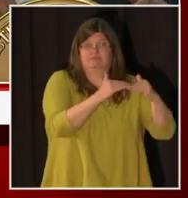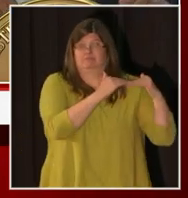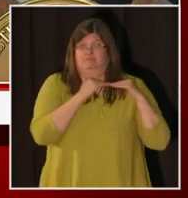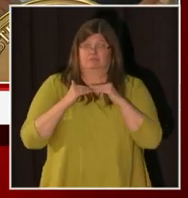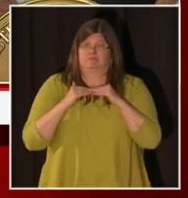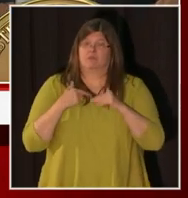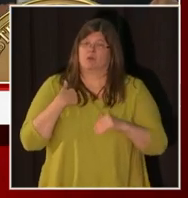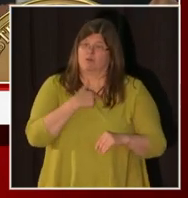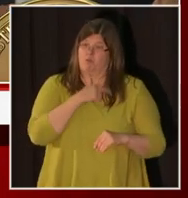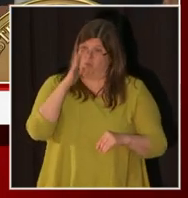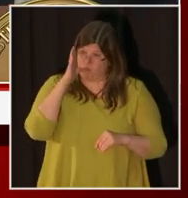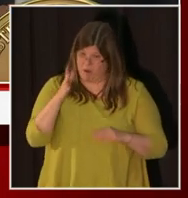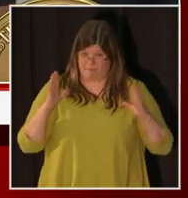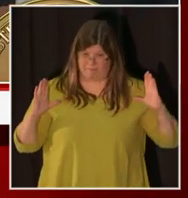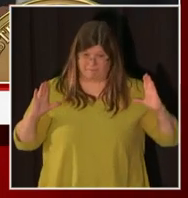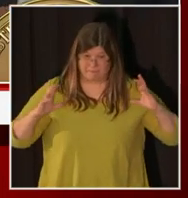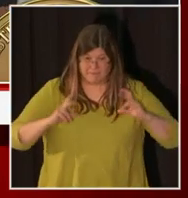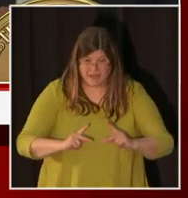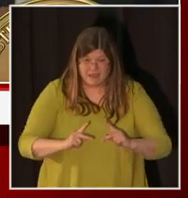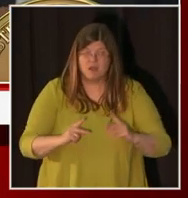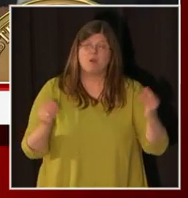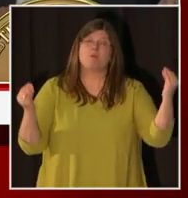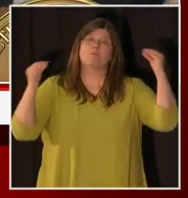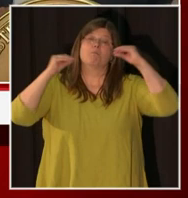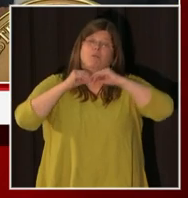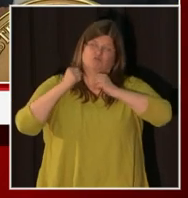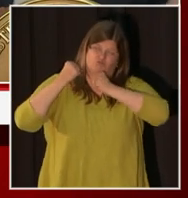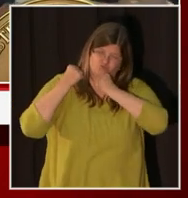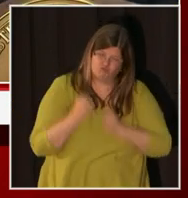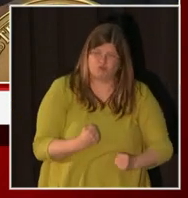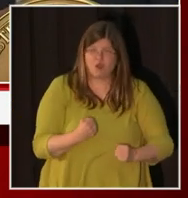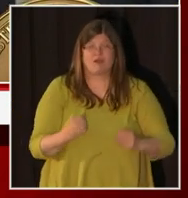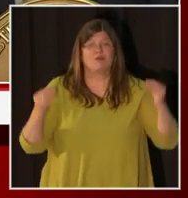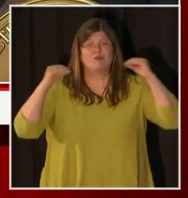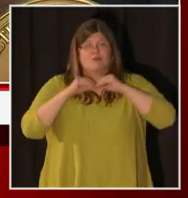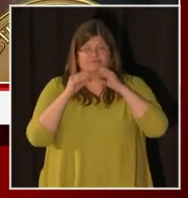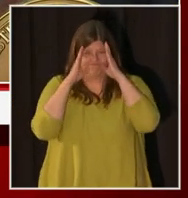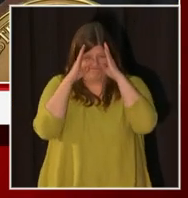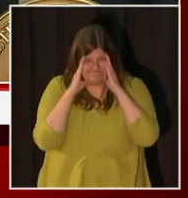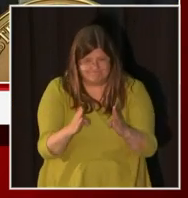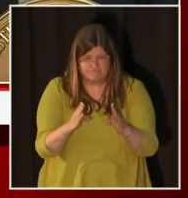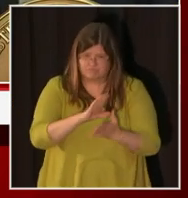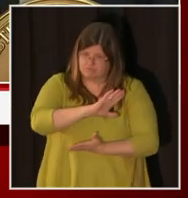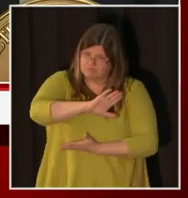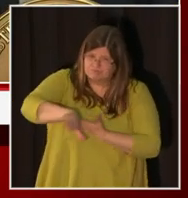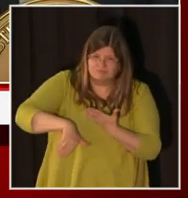but stronger and even more focused on all of the things all of the